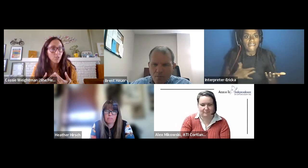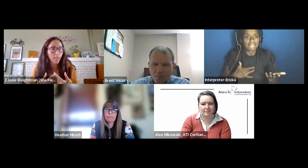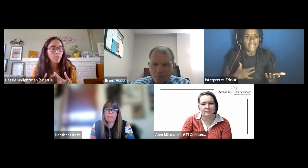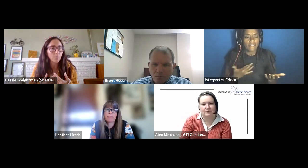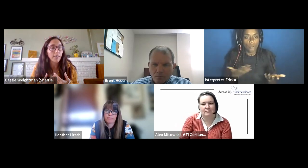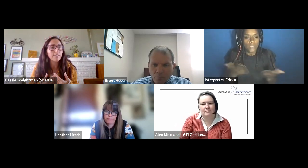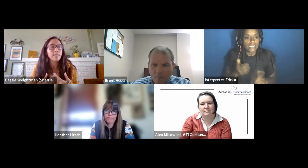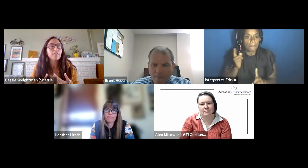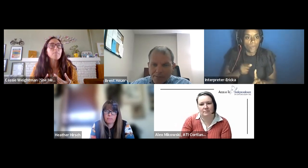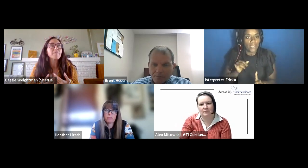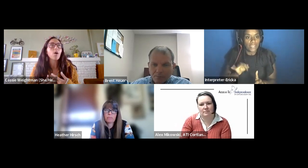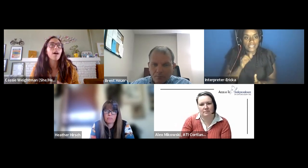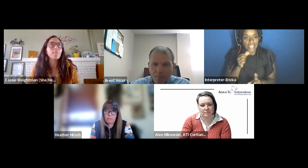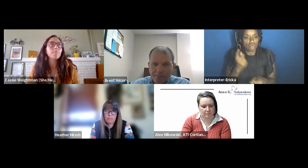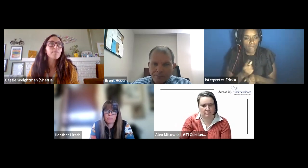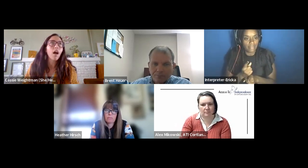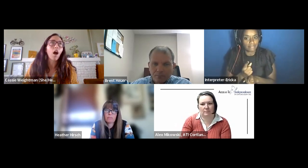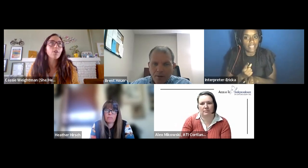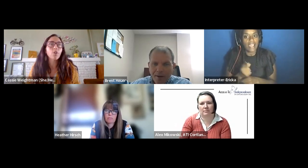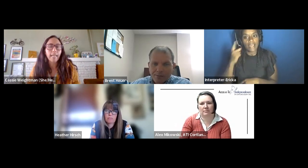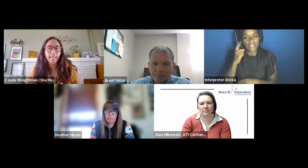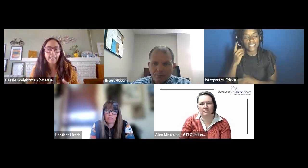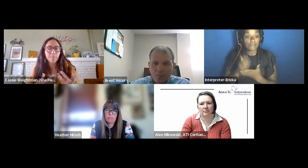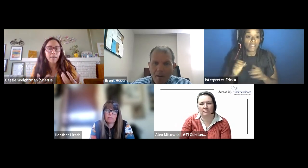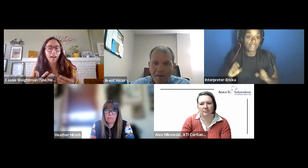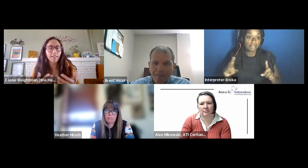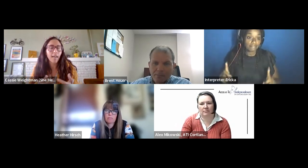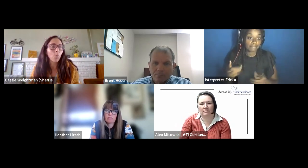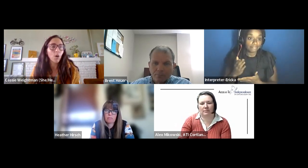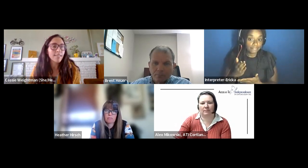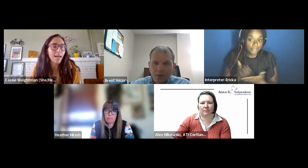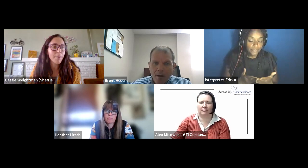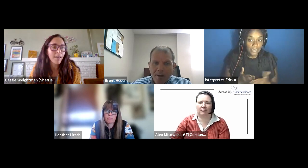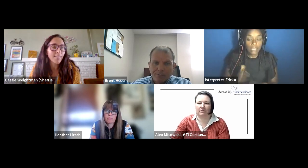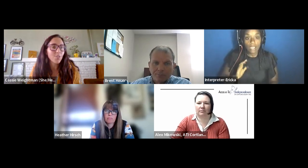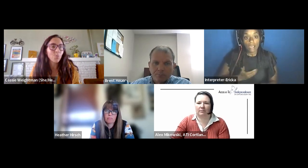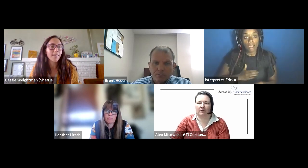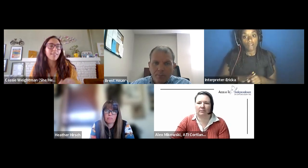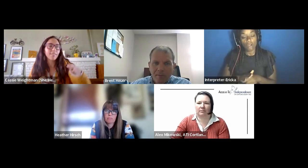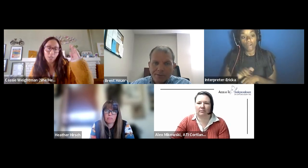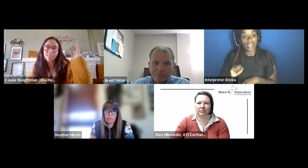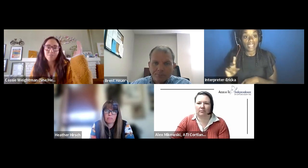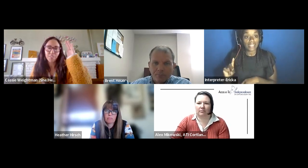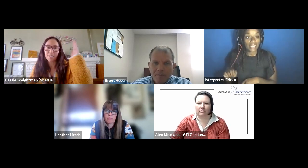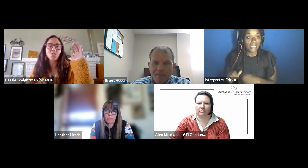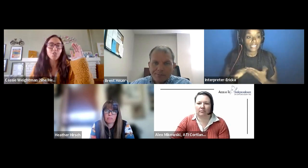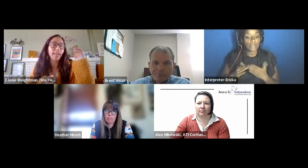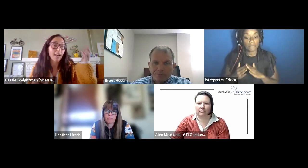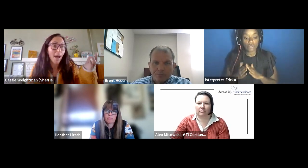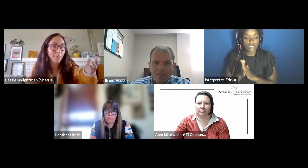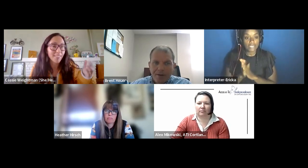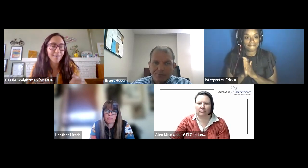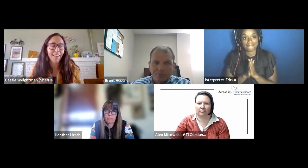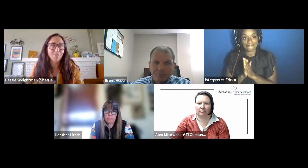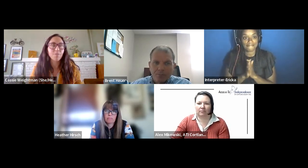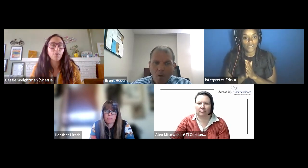part of our education piece. Our local ADA committee got kind of worked up. And so we just finished creating,